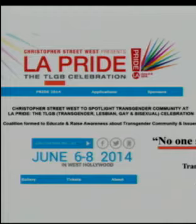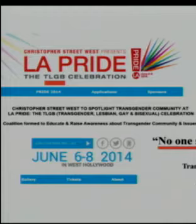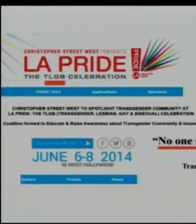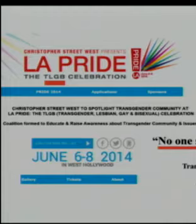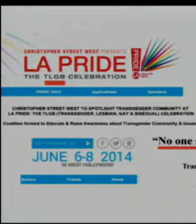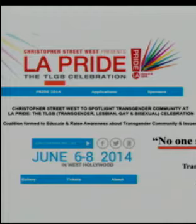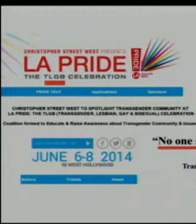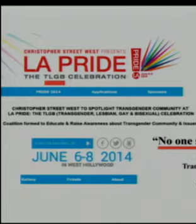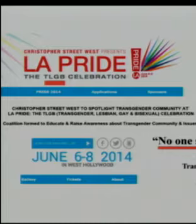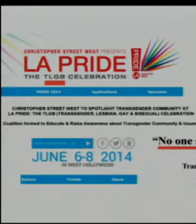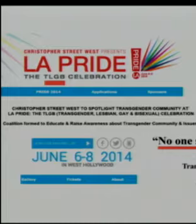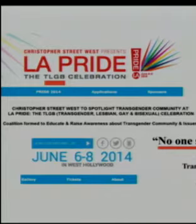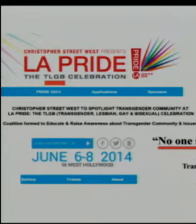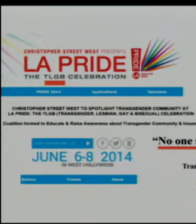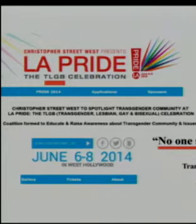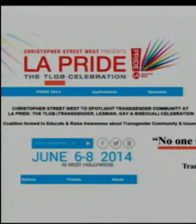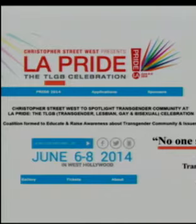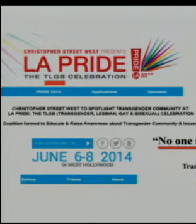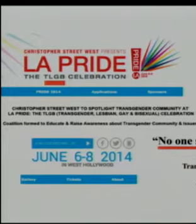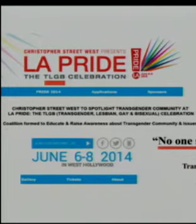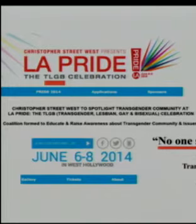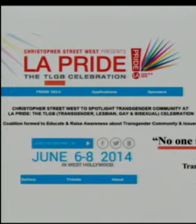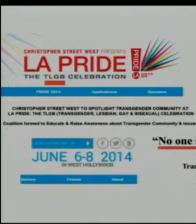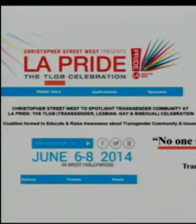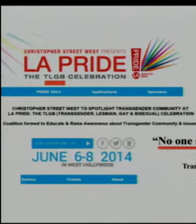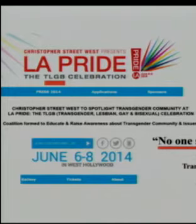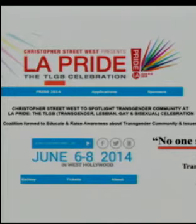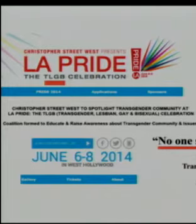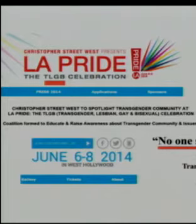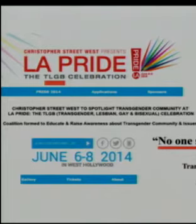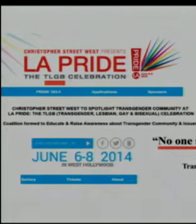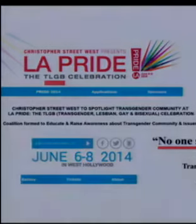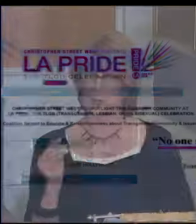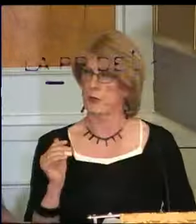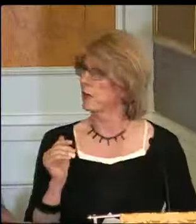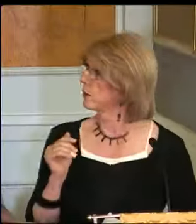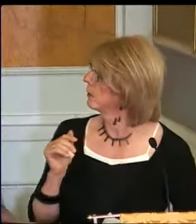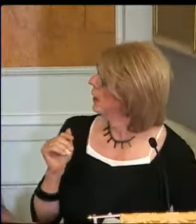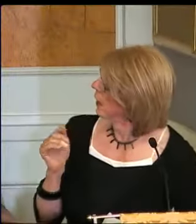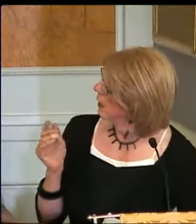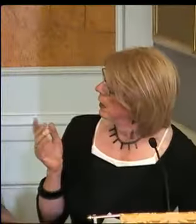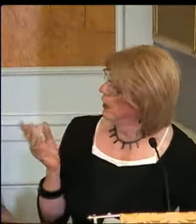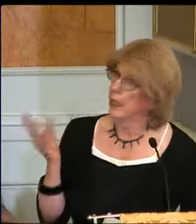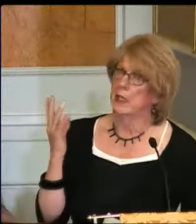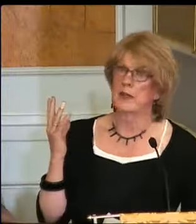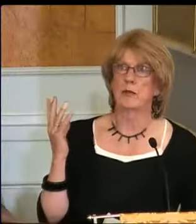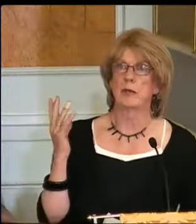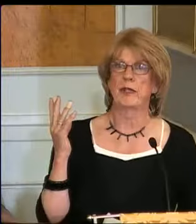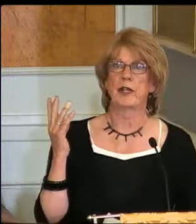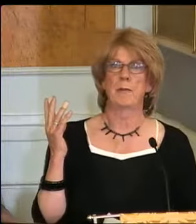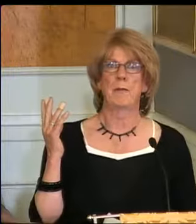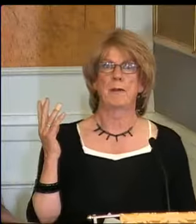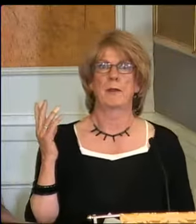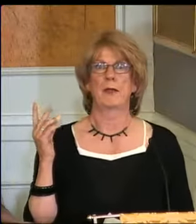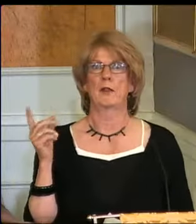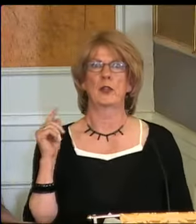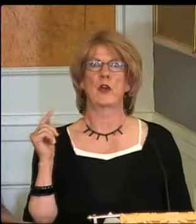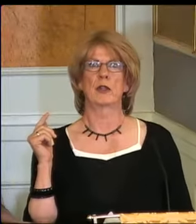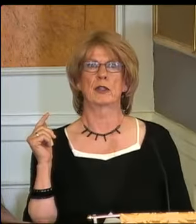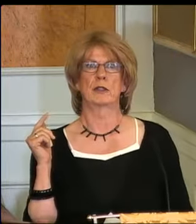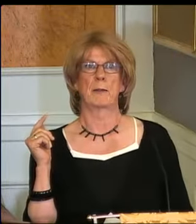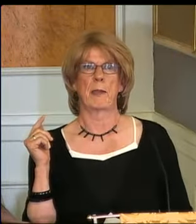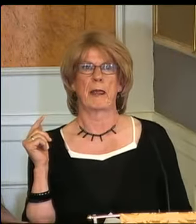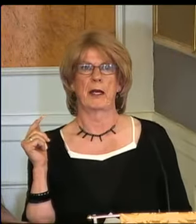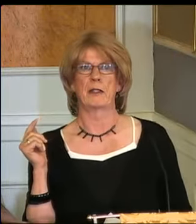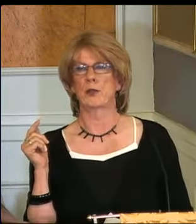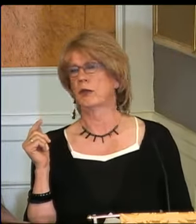the T was on the bus. The LGB bus was becoming very powerful and very persuasive. And then we became a little